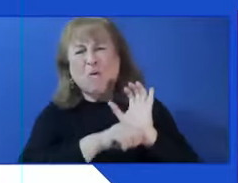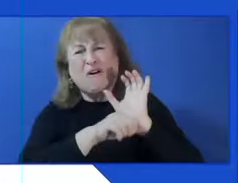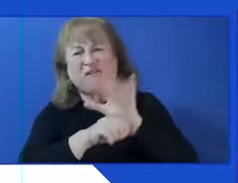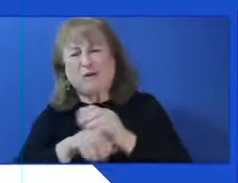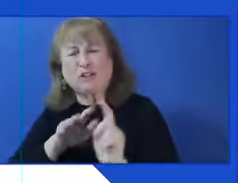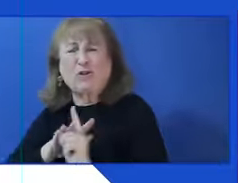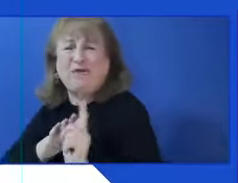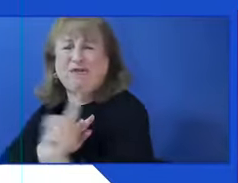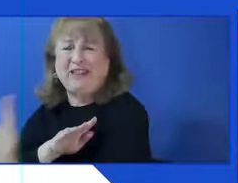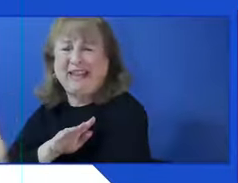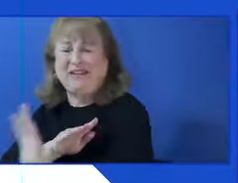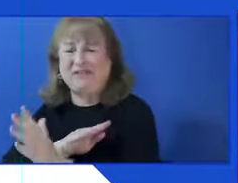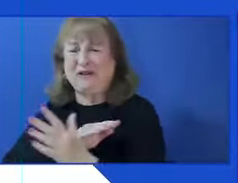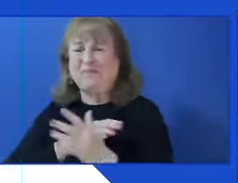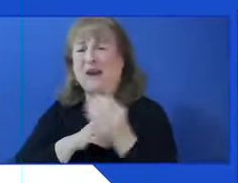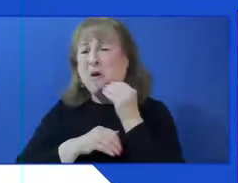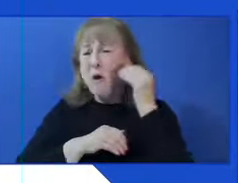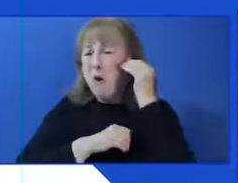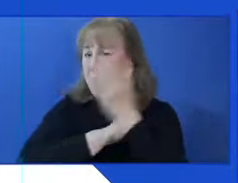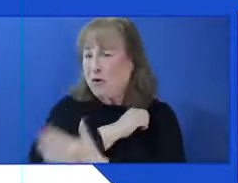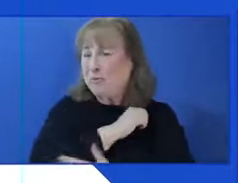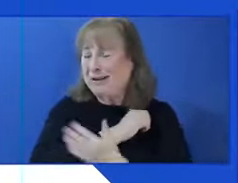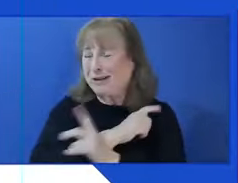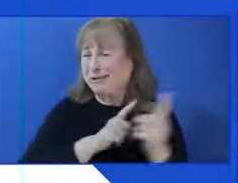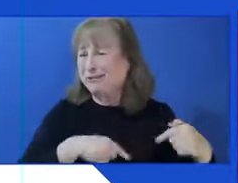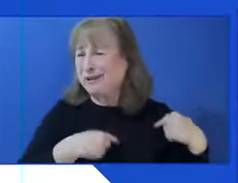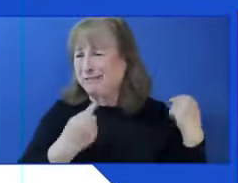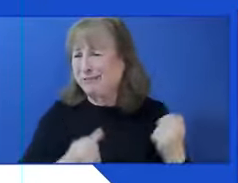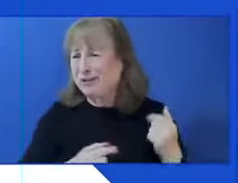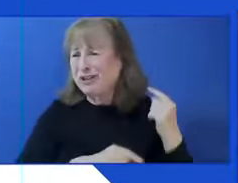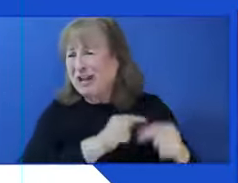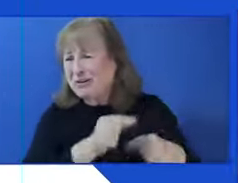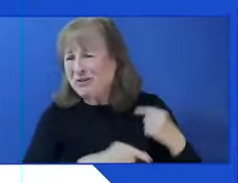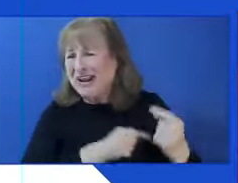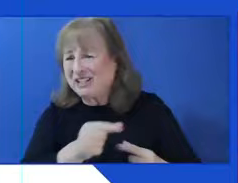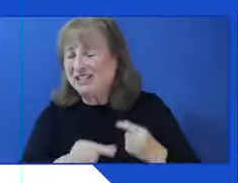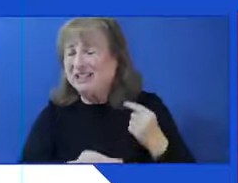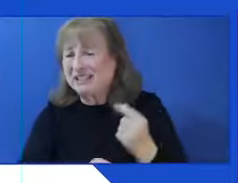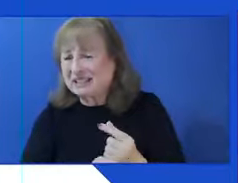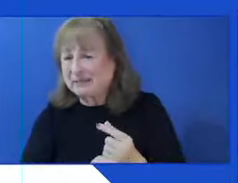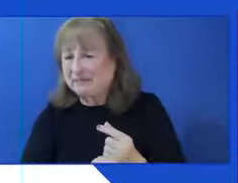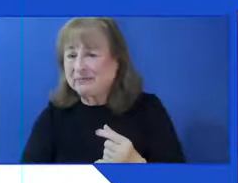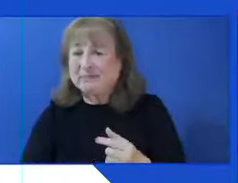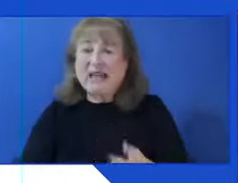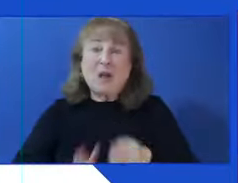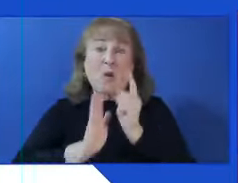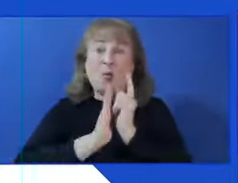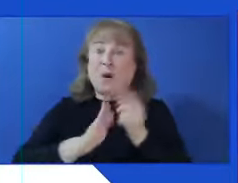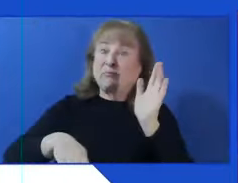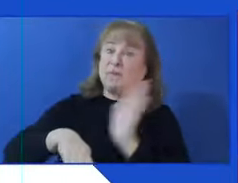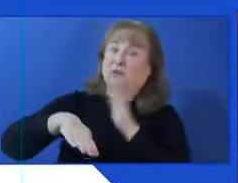the country they had called home for generations. In a